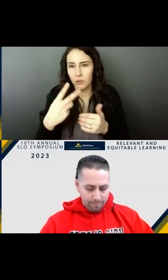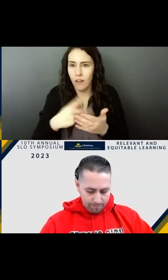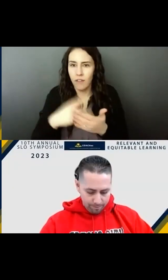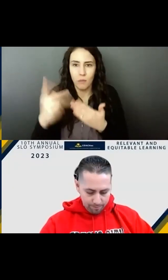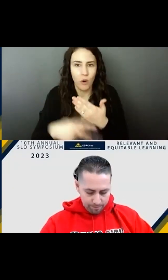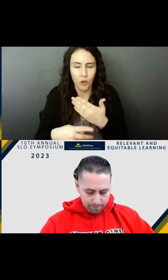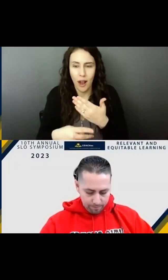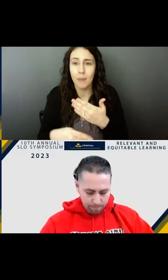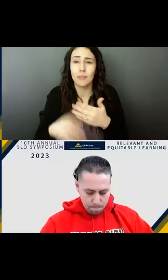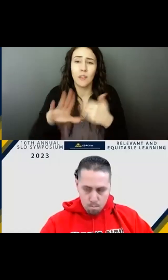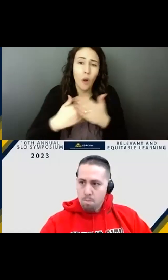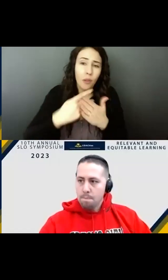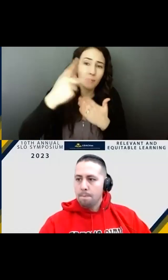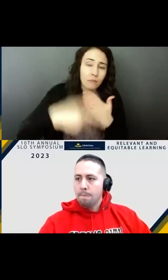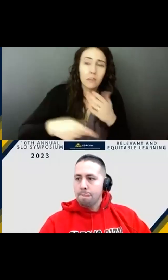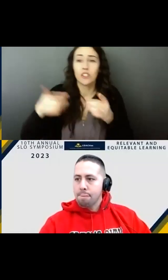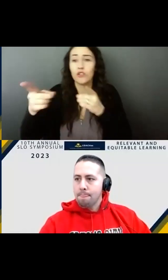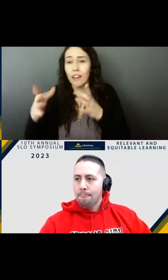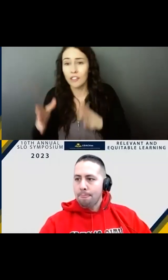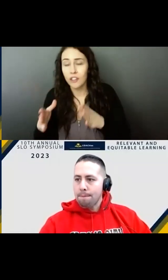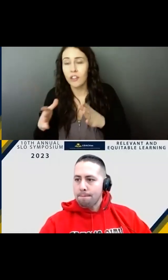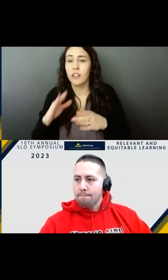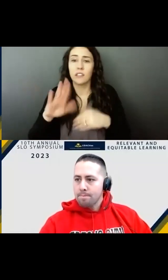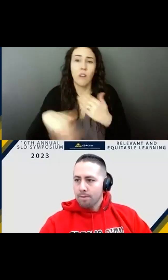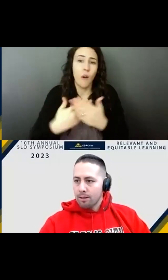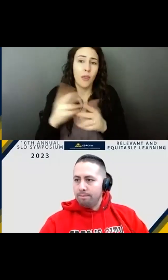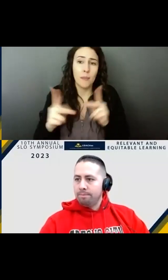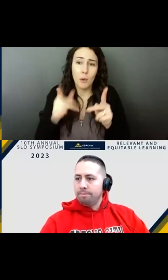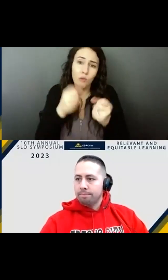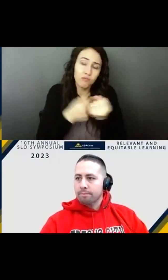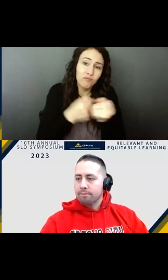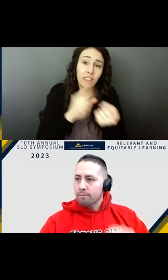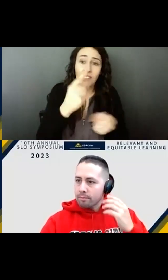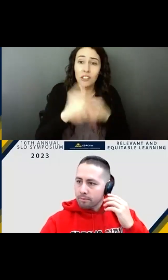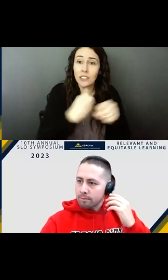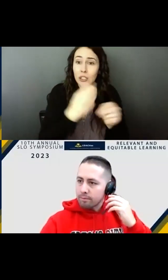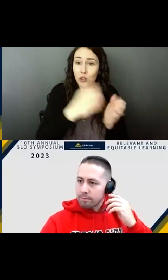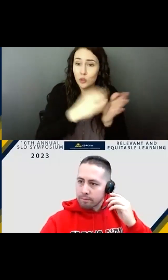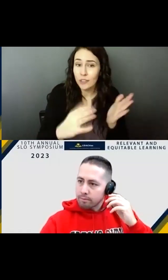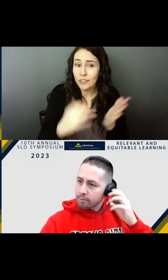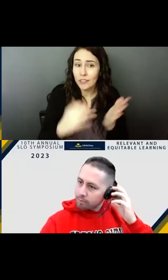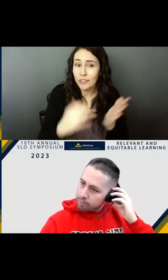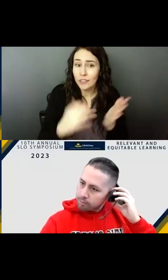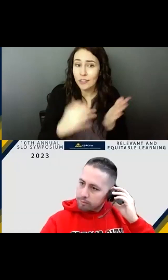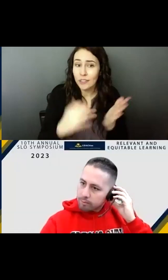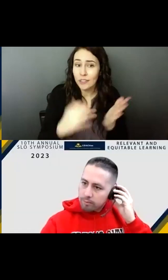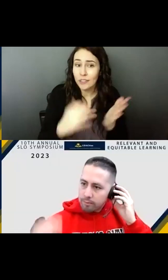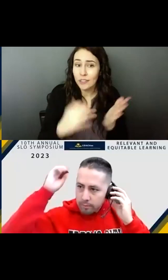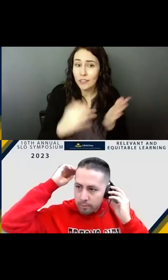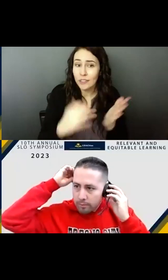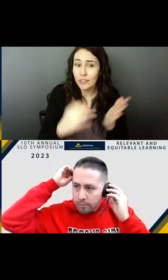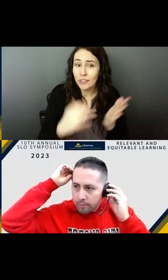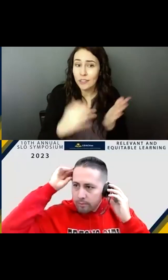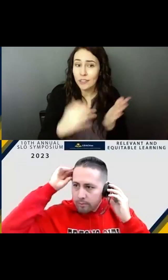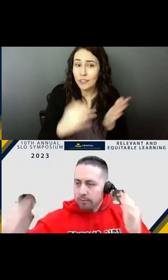of those, really all the folks working to support our first year students and help them be successful and set that foundation. And that will eventually extend